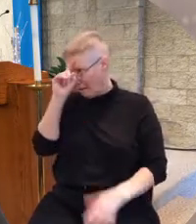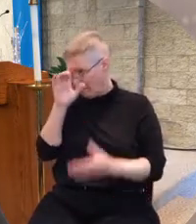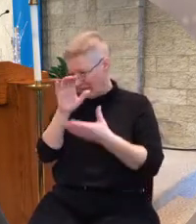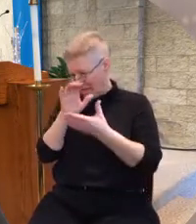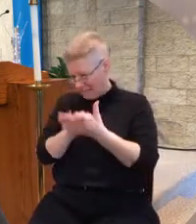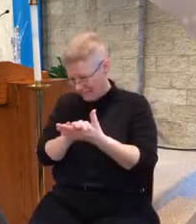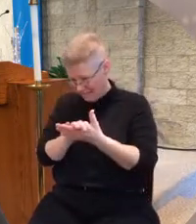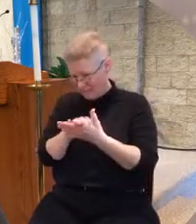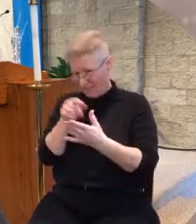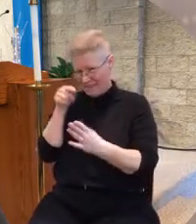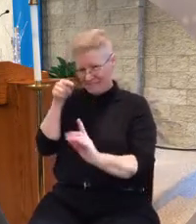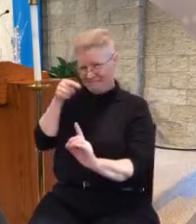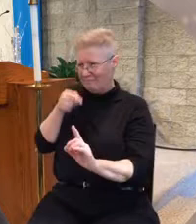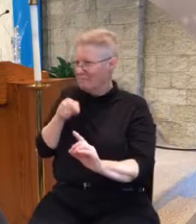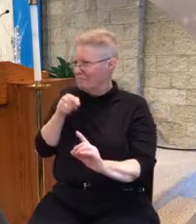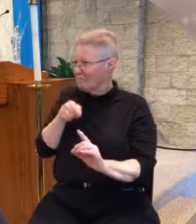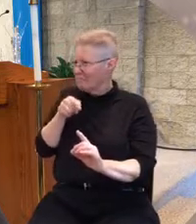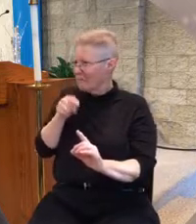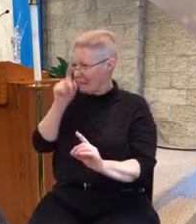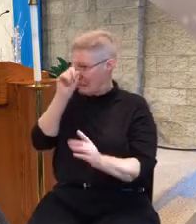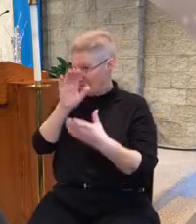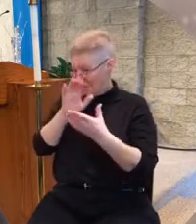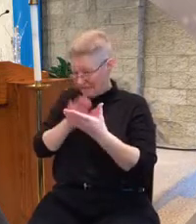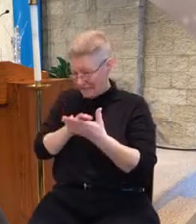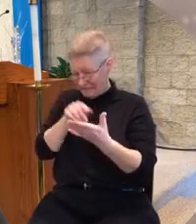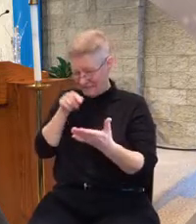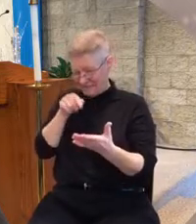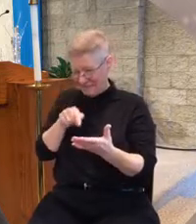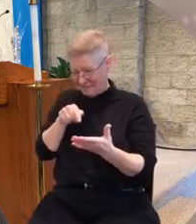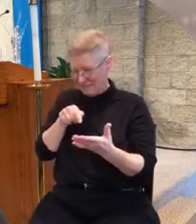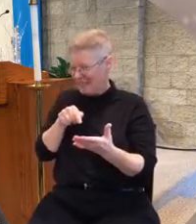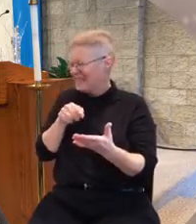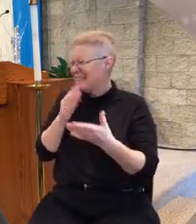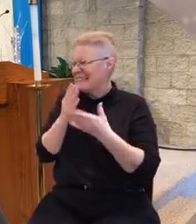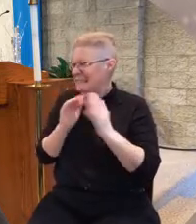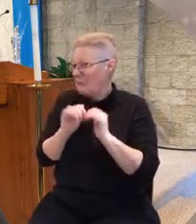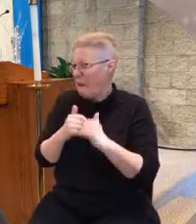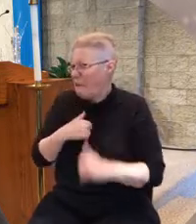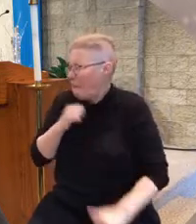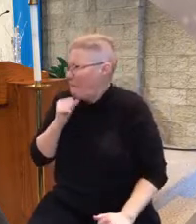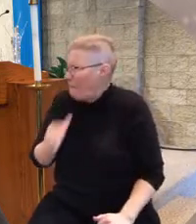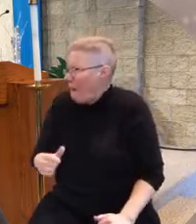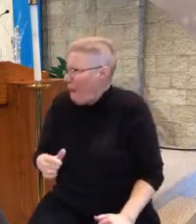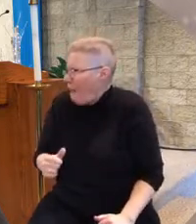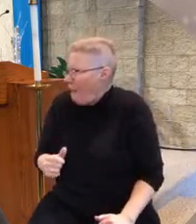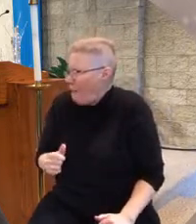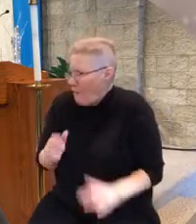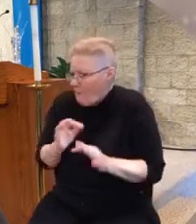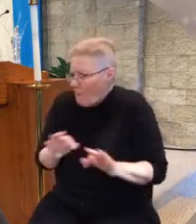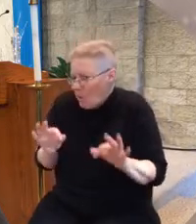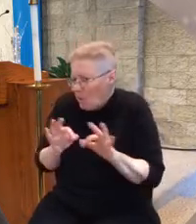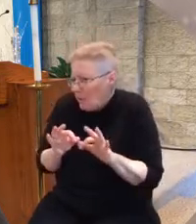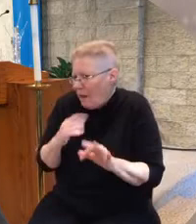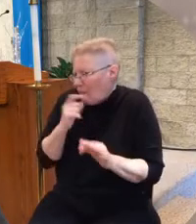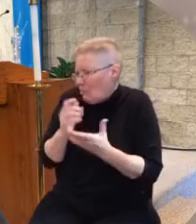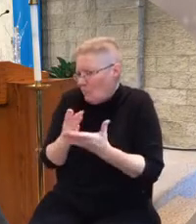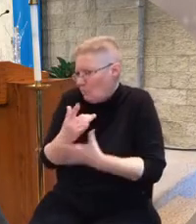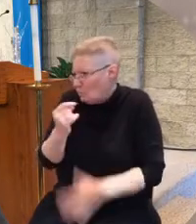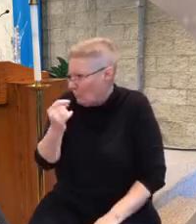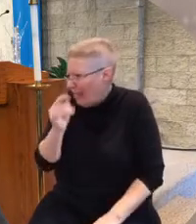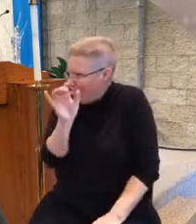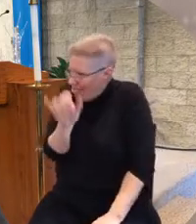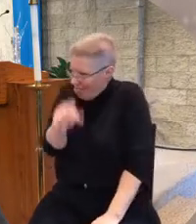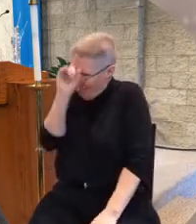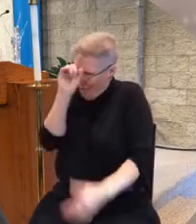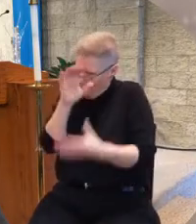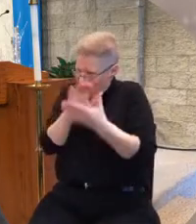the belief that somehow you're not worthy or not good enough or undeserving, the addiction to